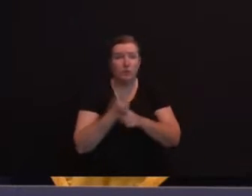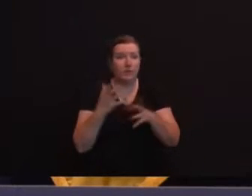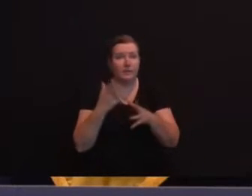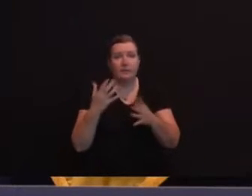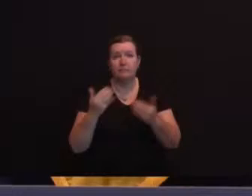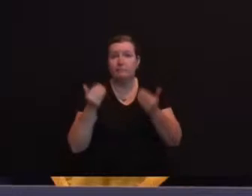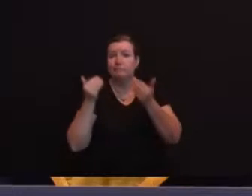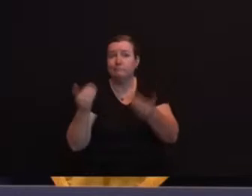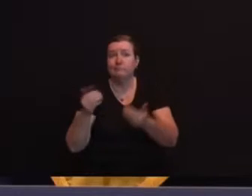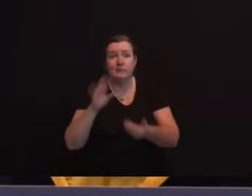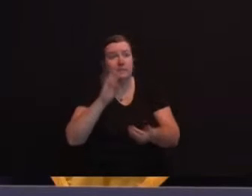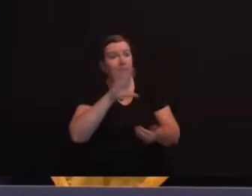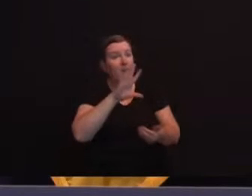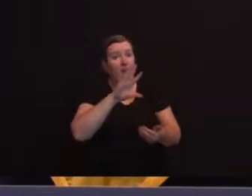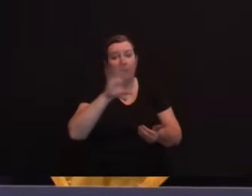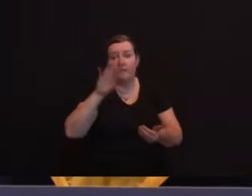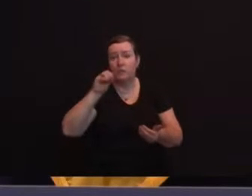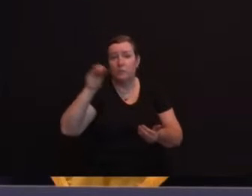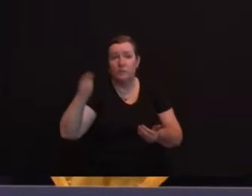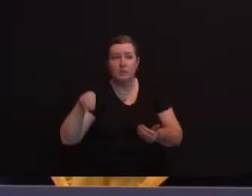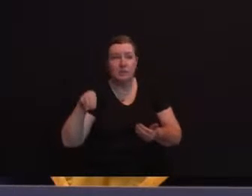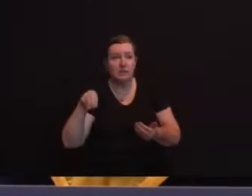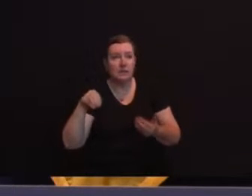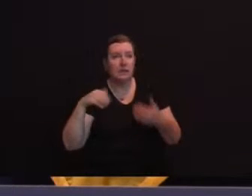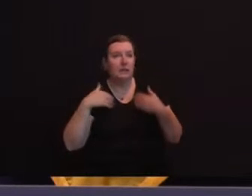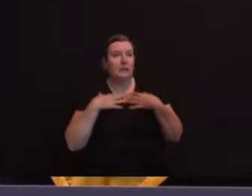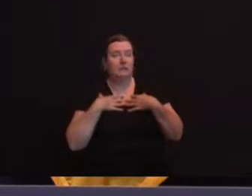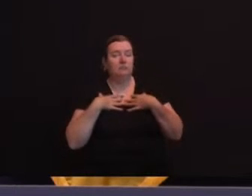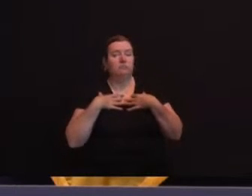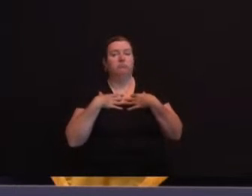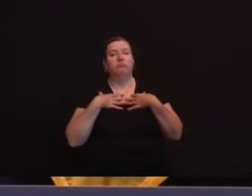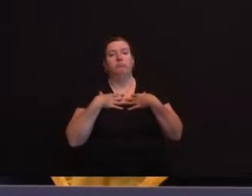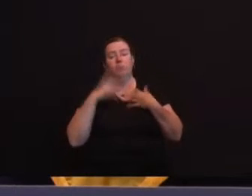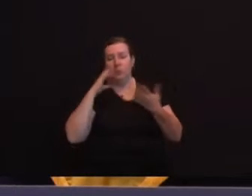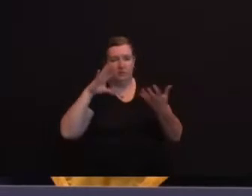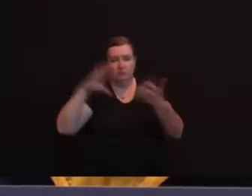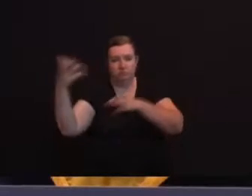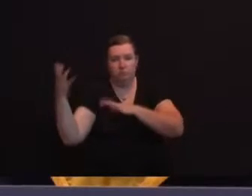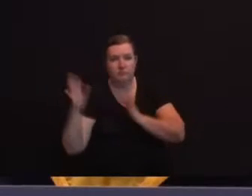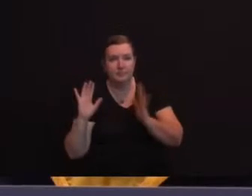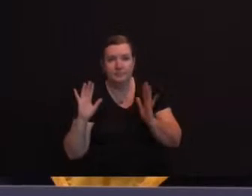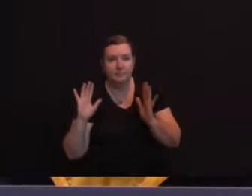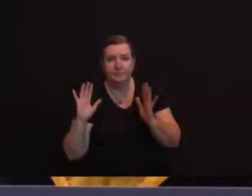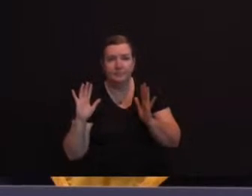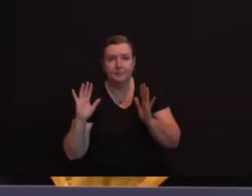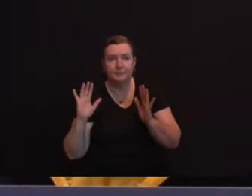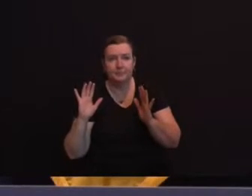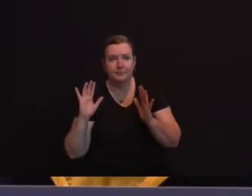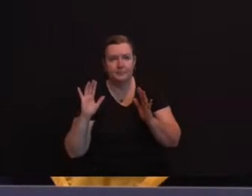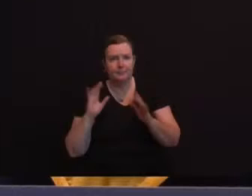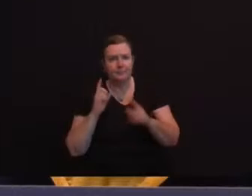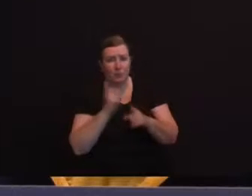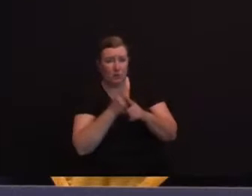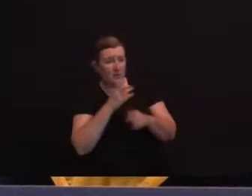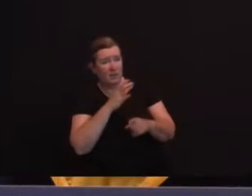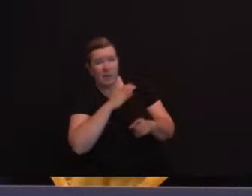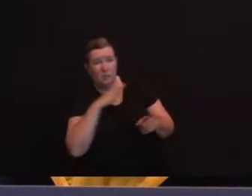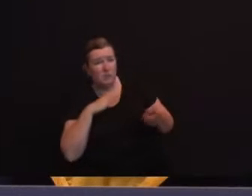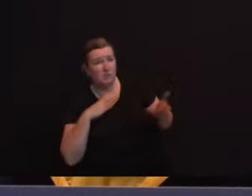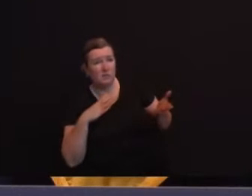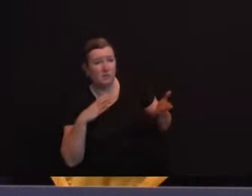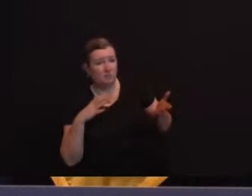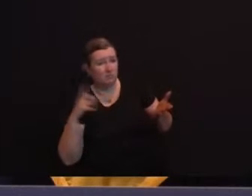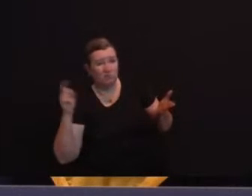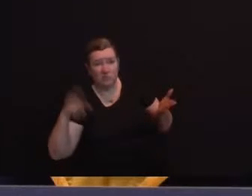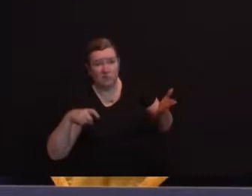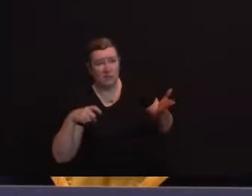75, 50%. The industry has been crushed. And by the way, we need more, shame on Congress, we need a federal stimulus bill